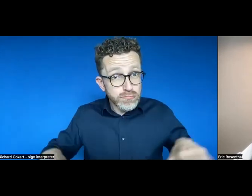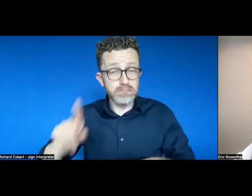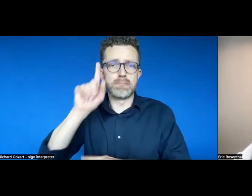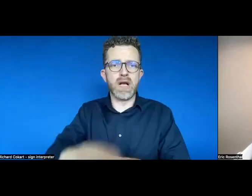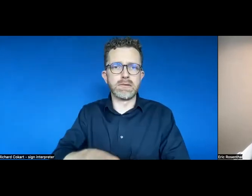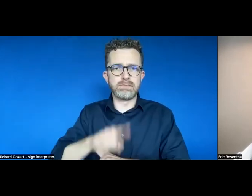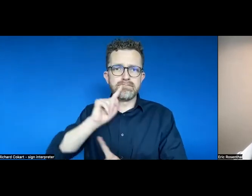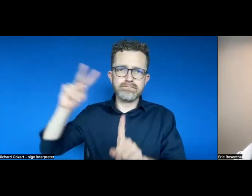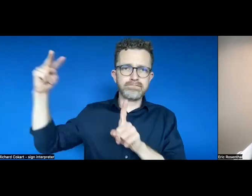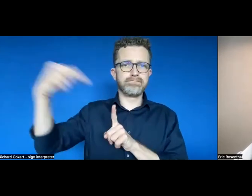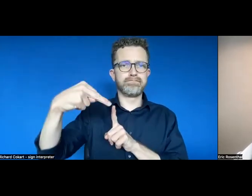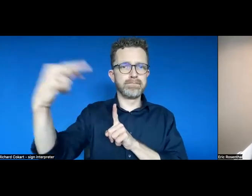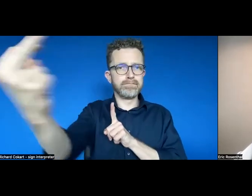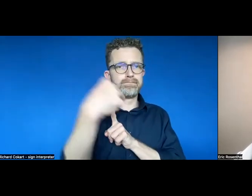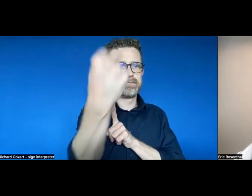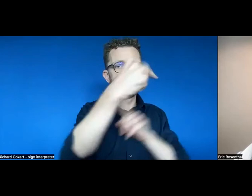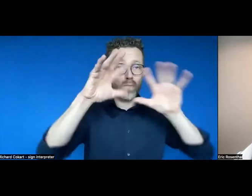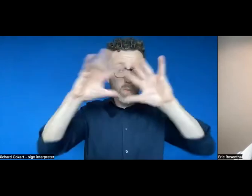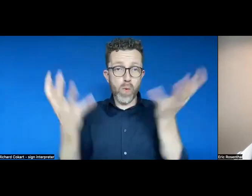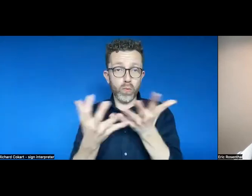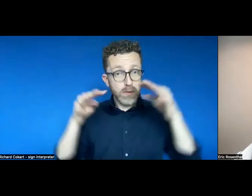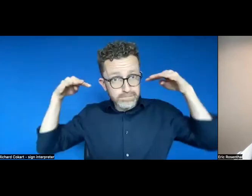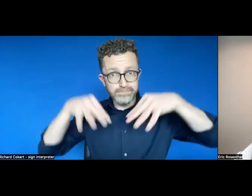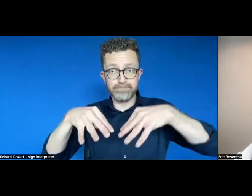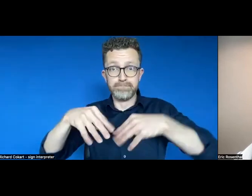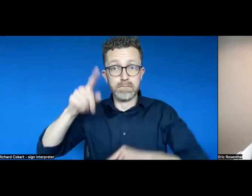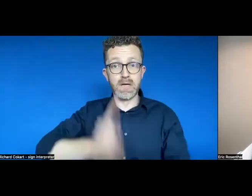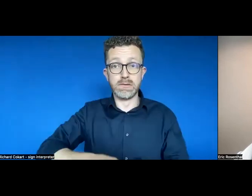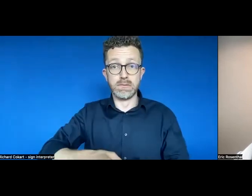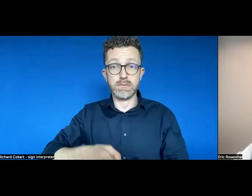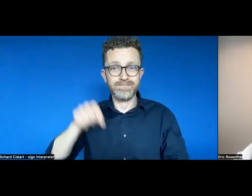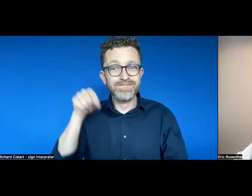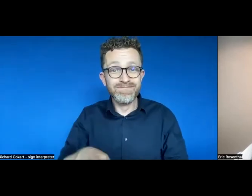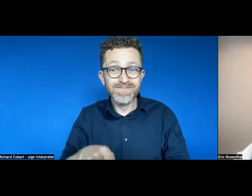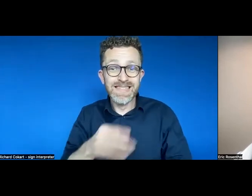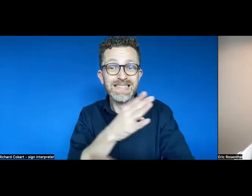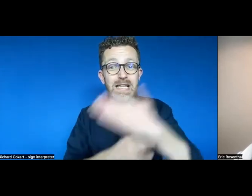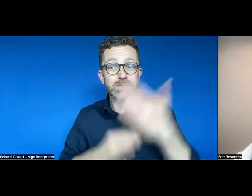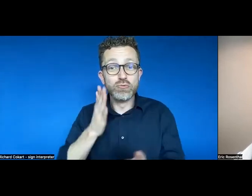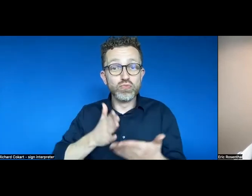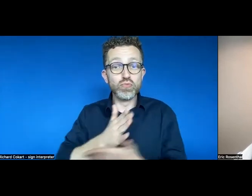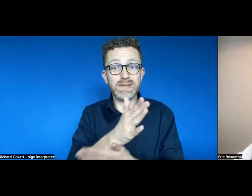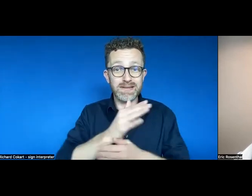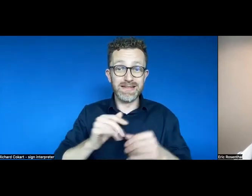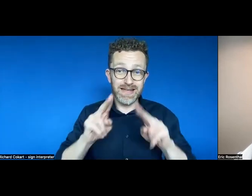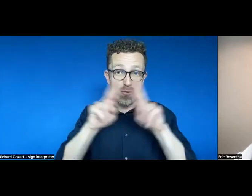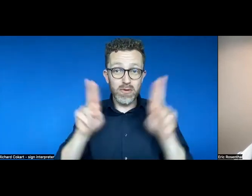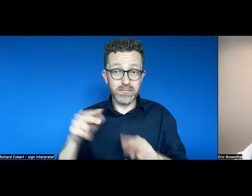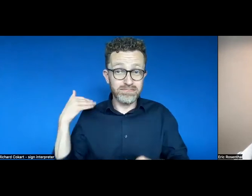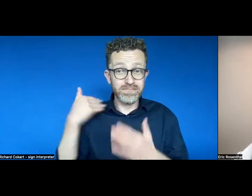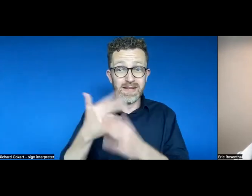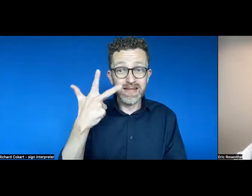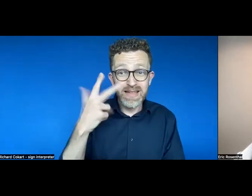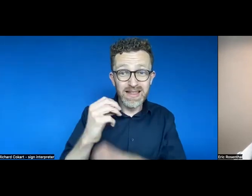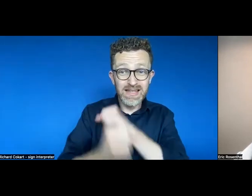with international aid, there is more than enough money to meet the immediate needs of these children, but it's not getting to them because they are off the radar